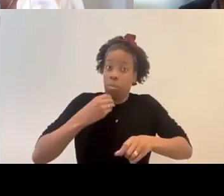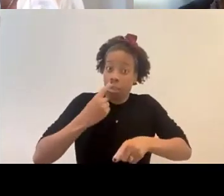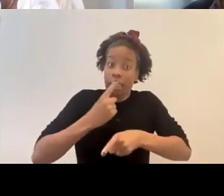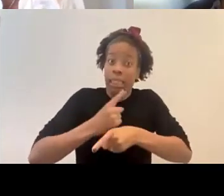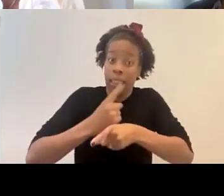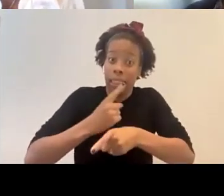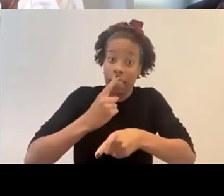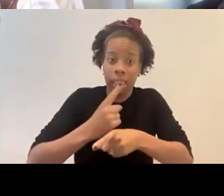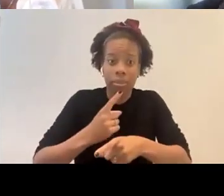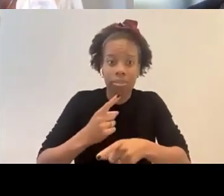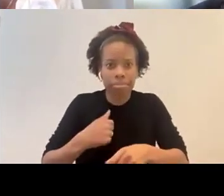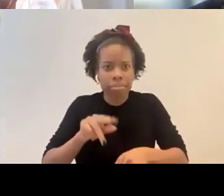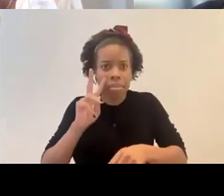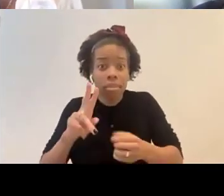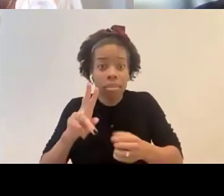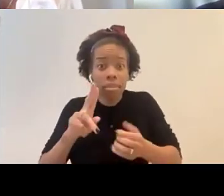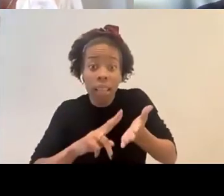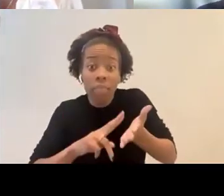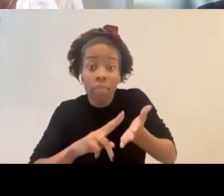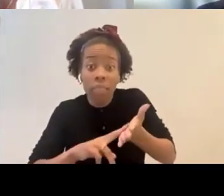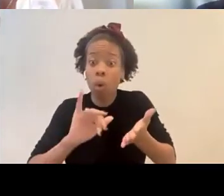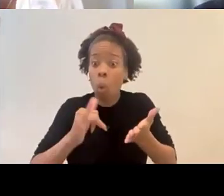Natalie or in the Q&A,